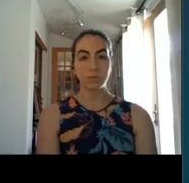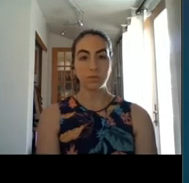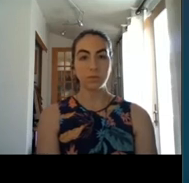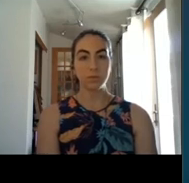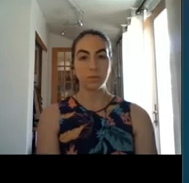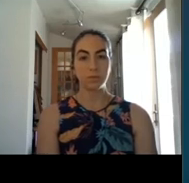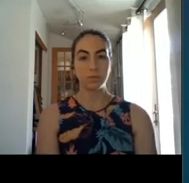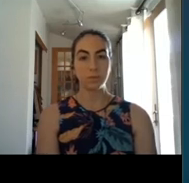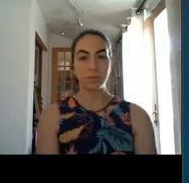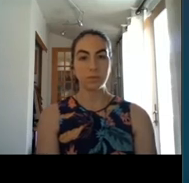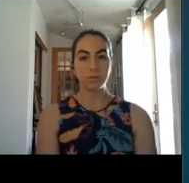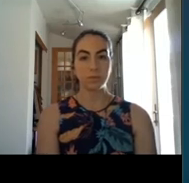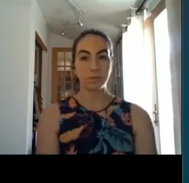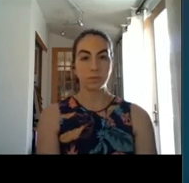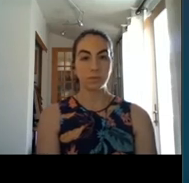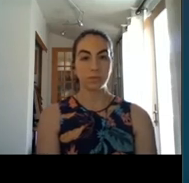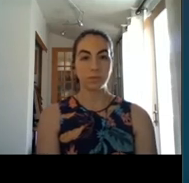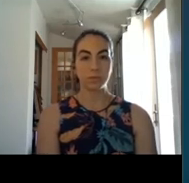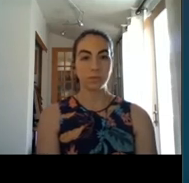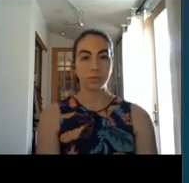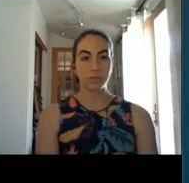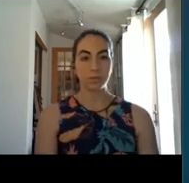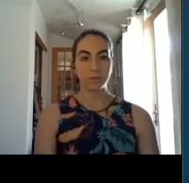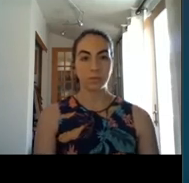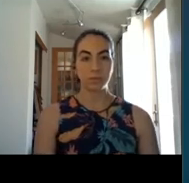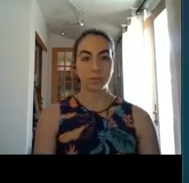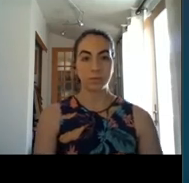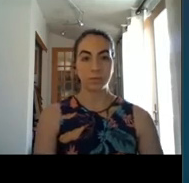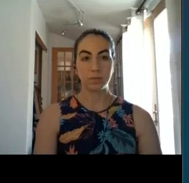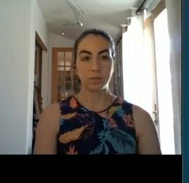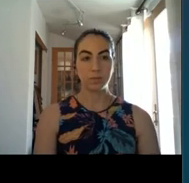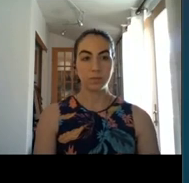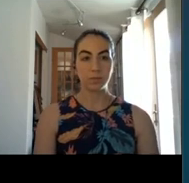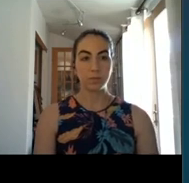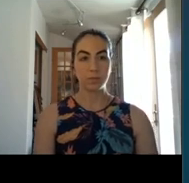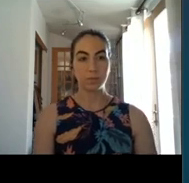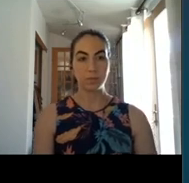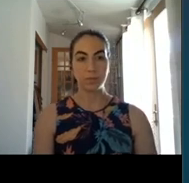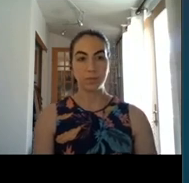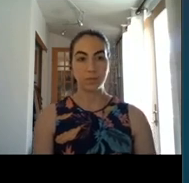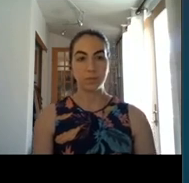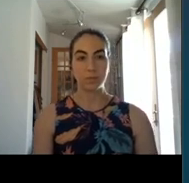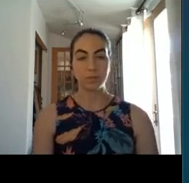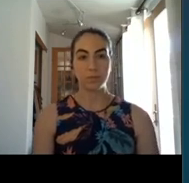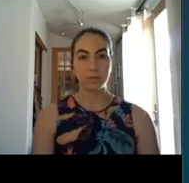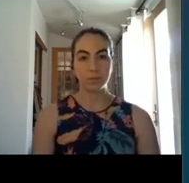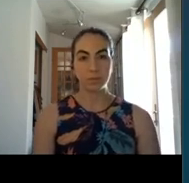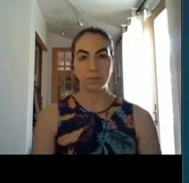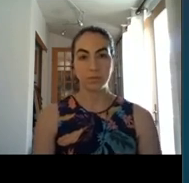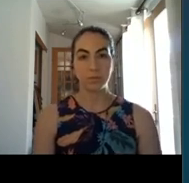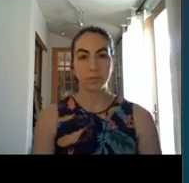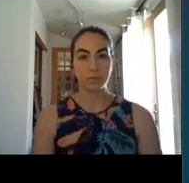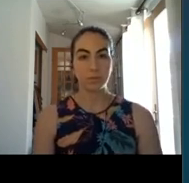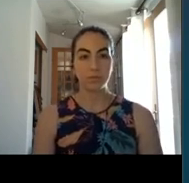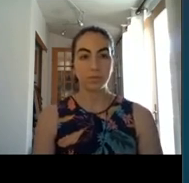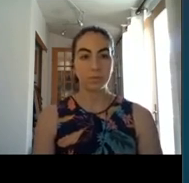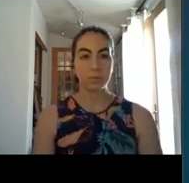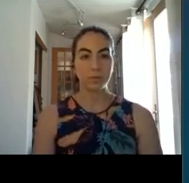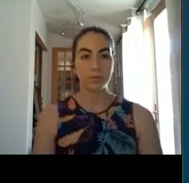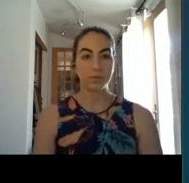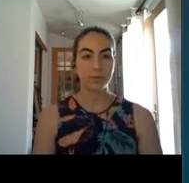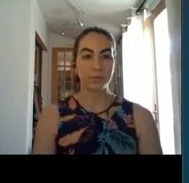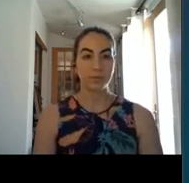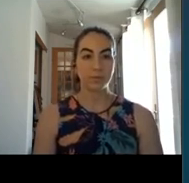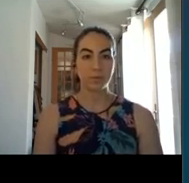infection rate. So I, I just don't want to be part of that. So I'm just putting that out there. Um, we've talked already about preparing our spaces to